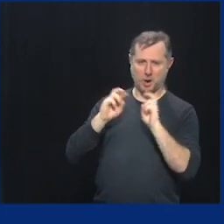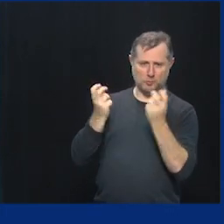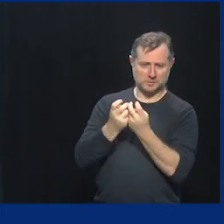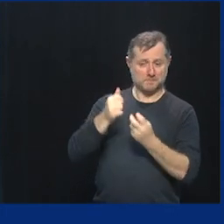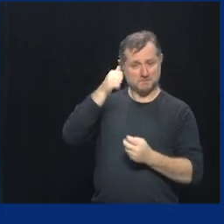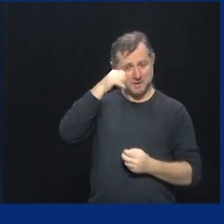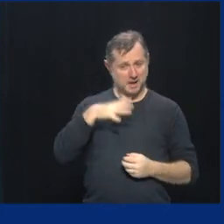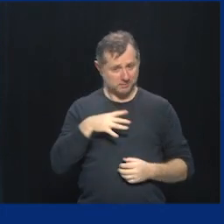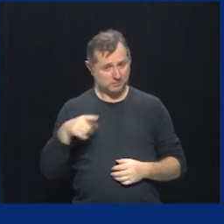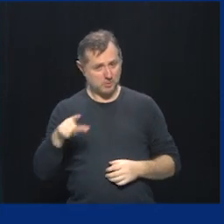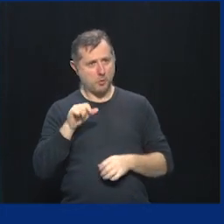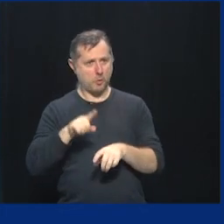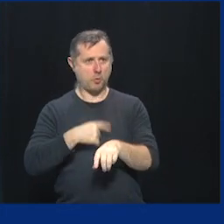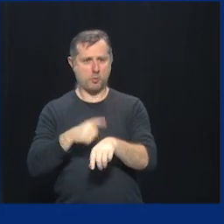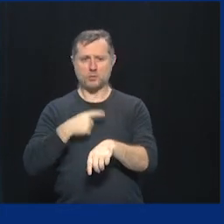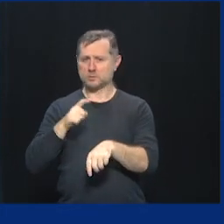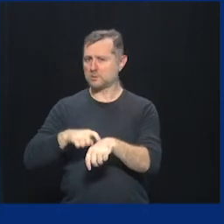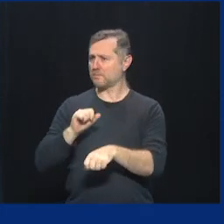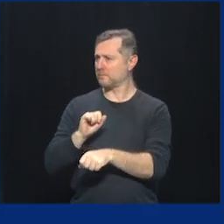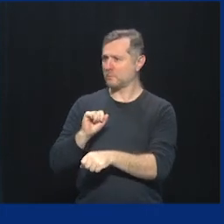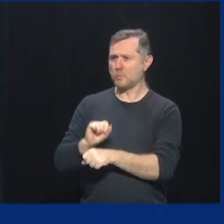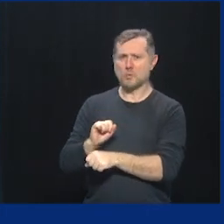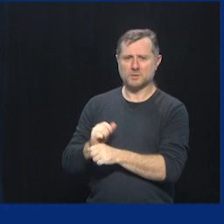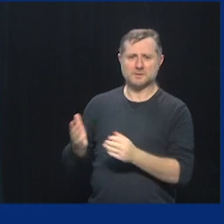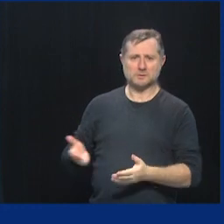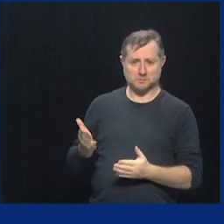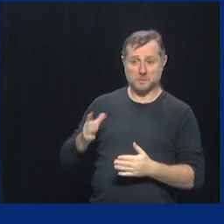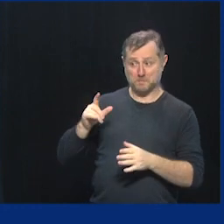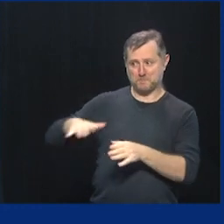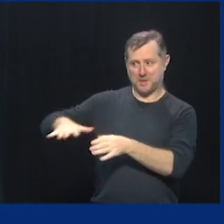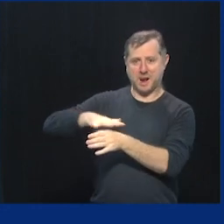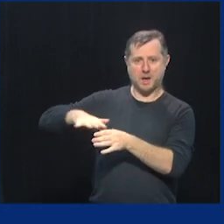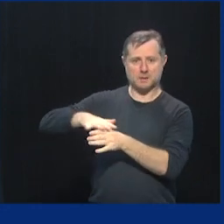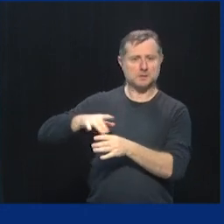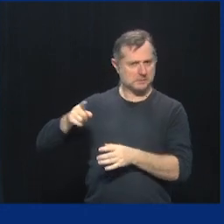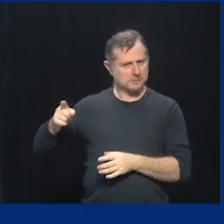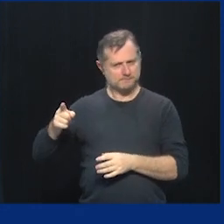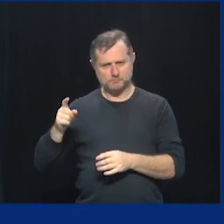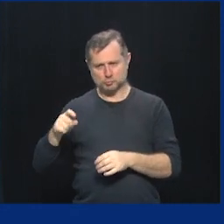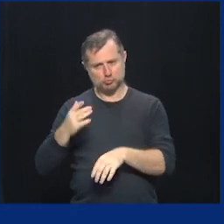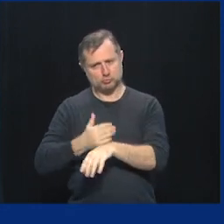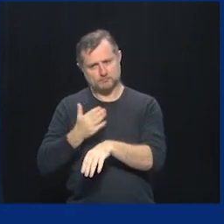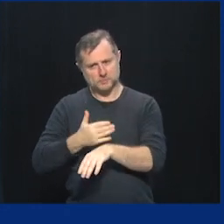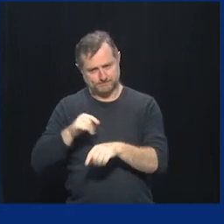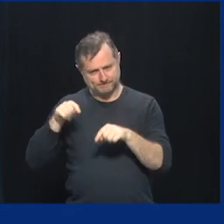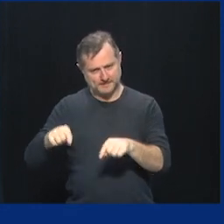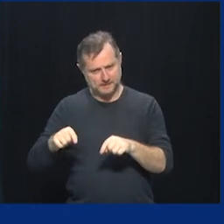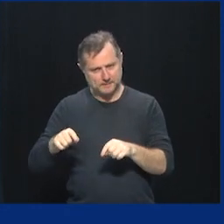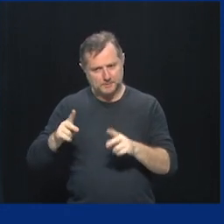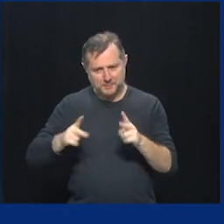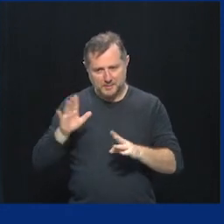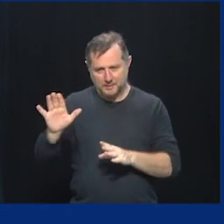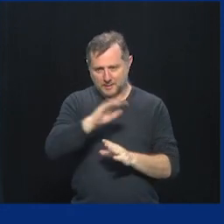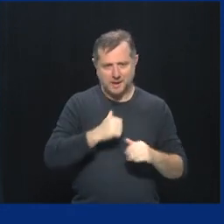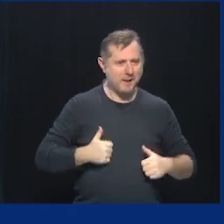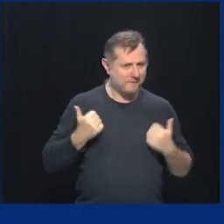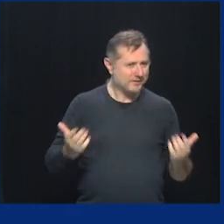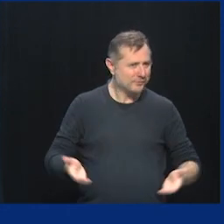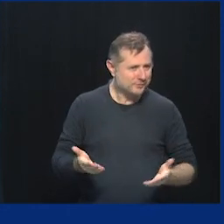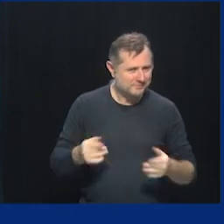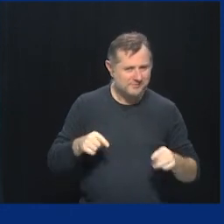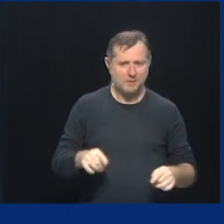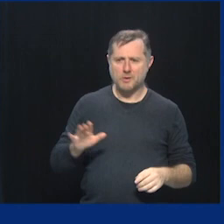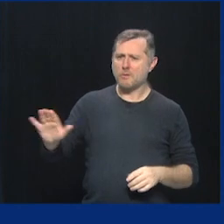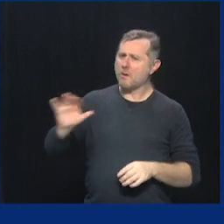time in this very block, trying to make a difference for the people of this district, for all of the hard work that you